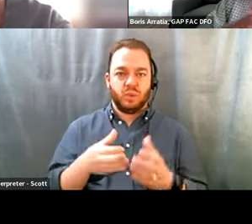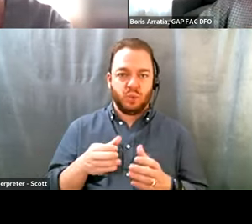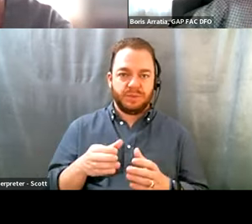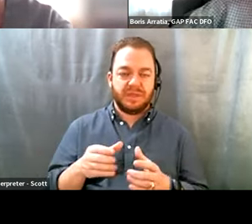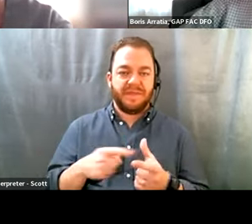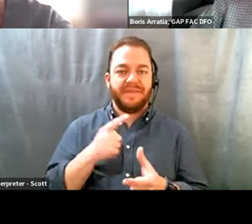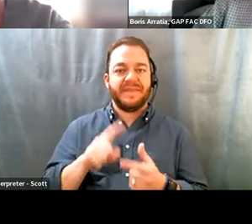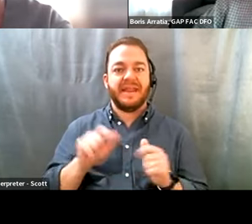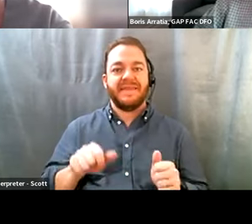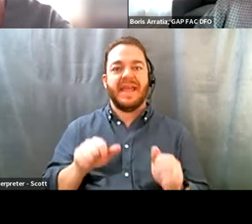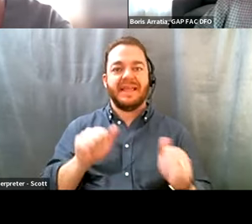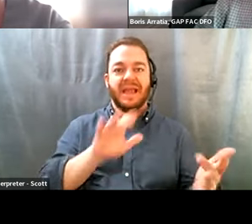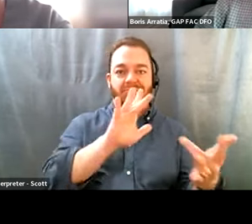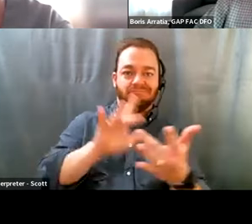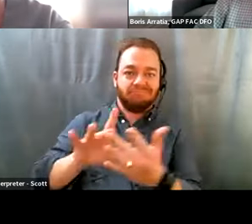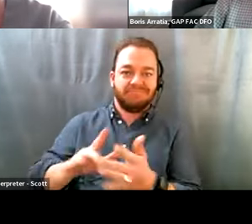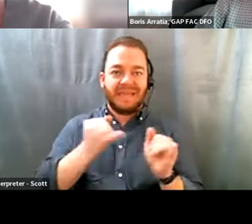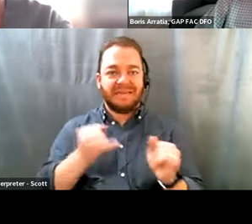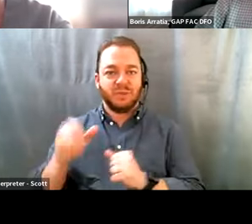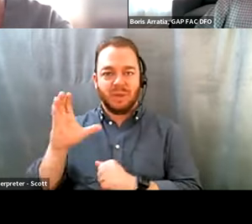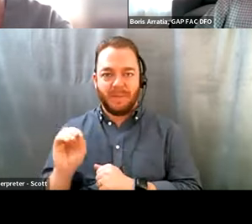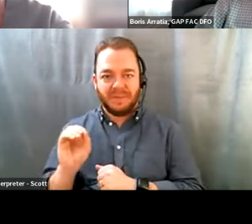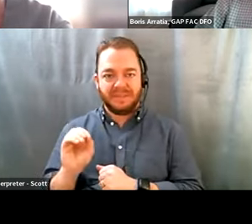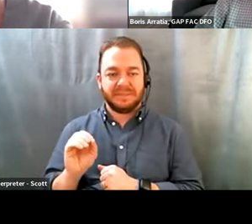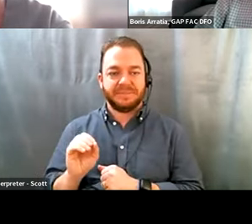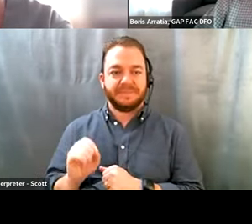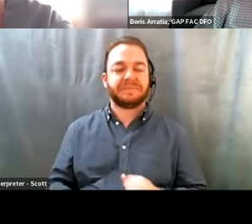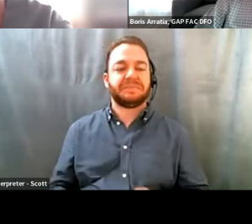then reach individual companies?